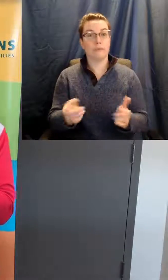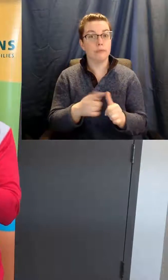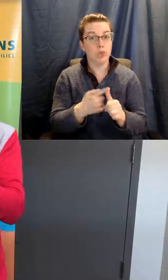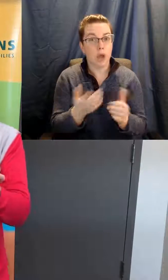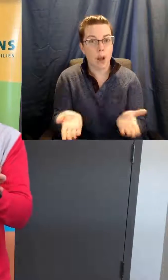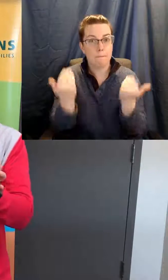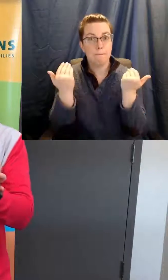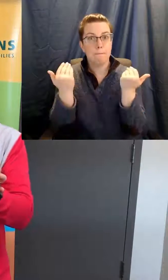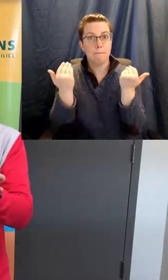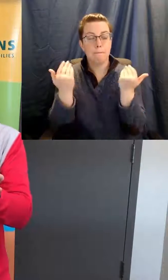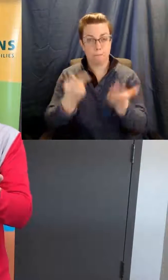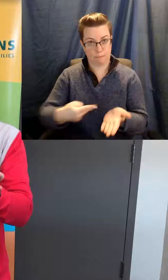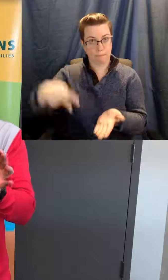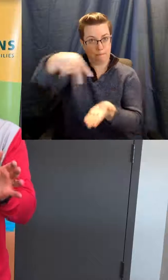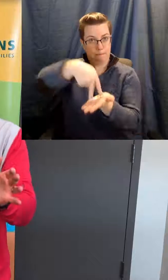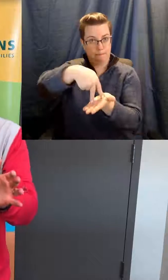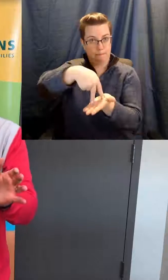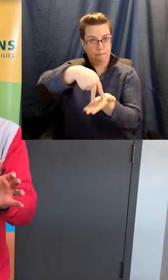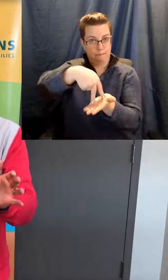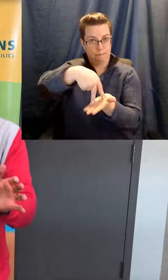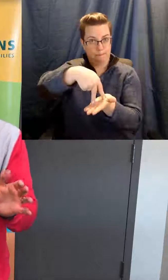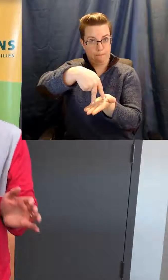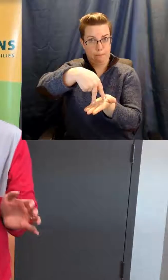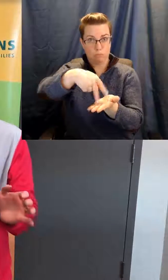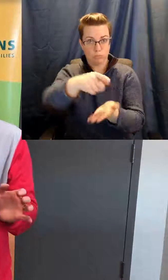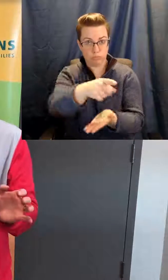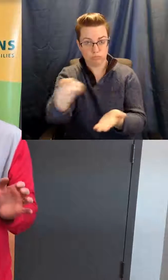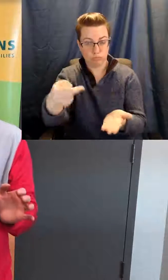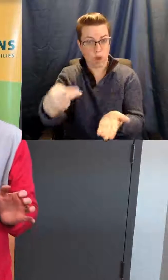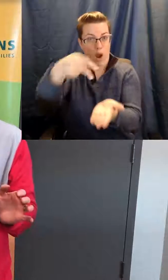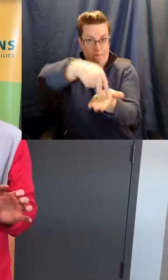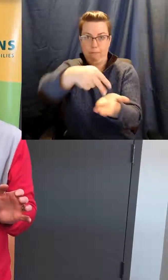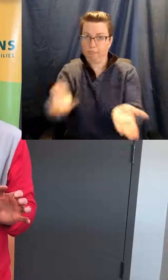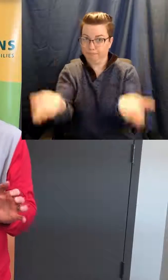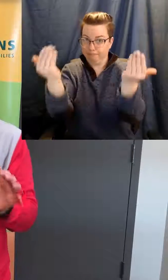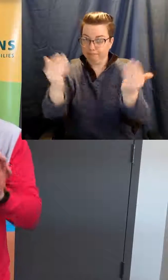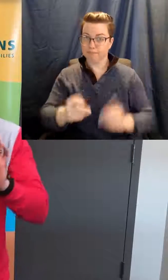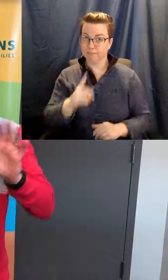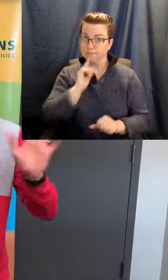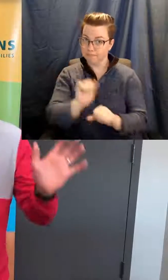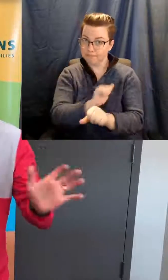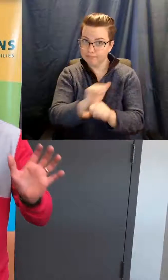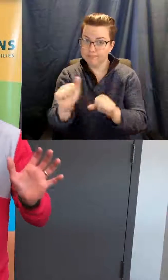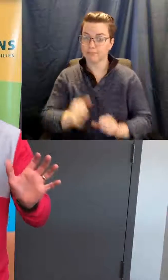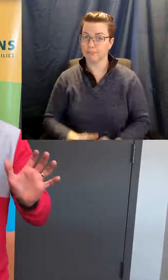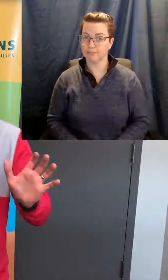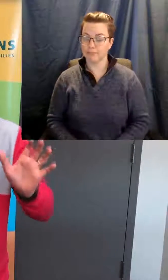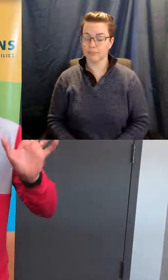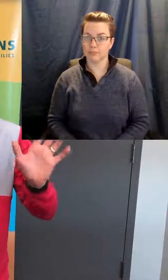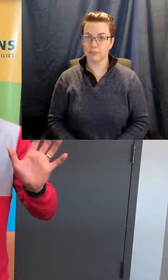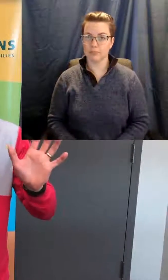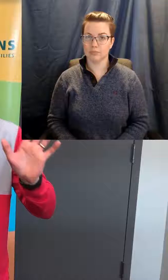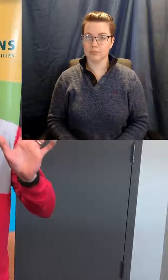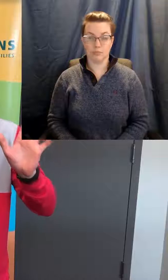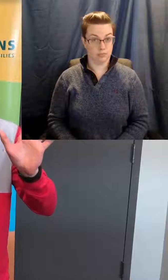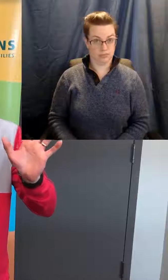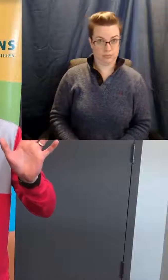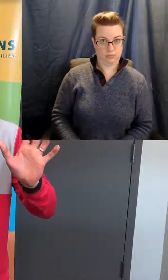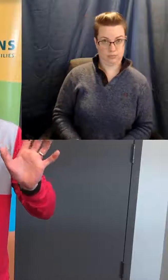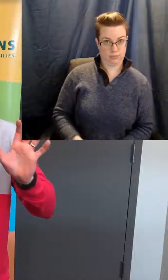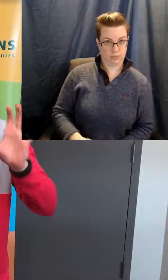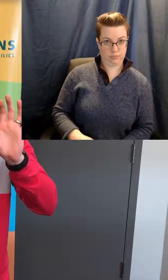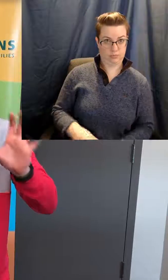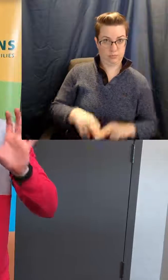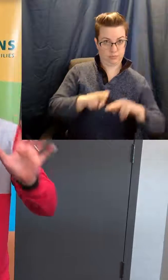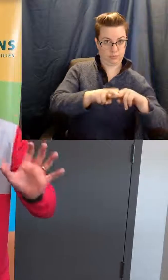Okay, are you all standing? Because if you're not, you're going to want to stand up. Because we're not all together in a room. I might be at 717